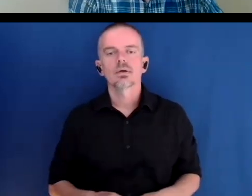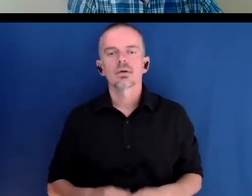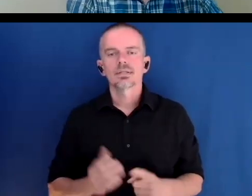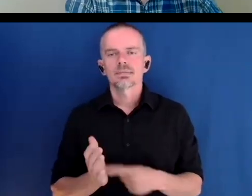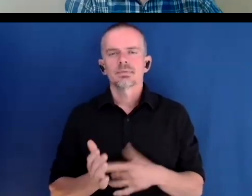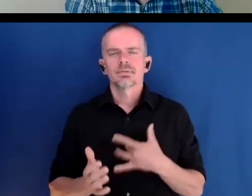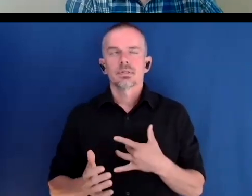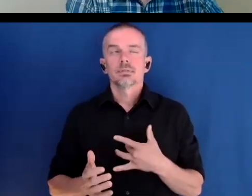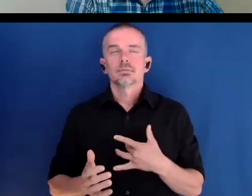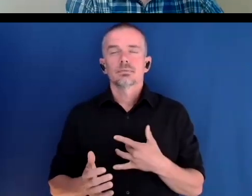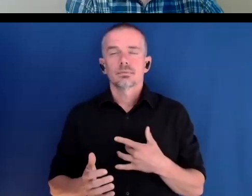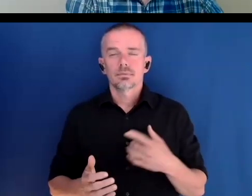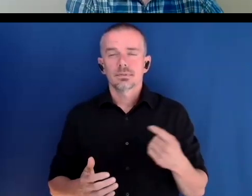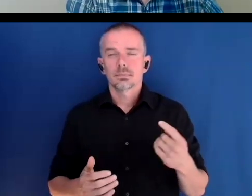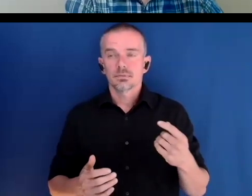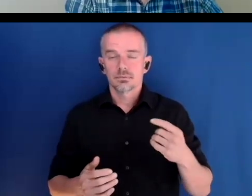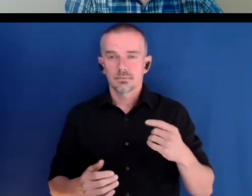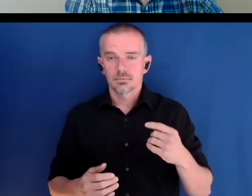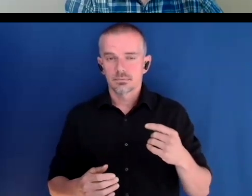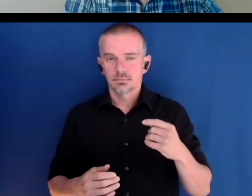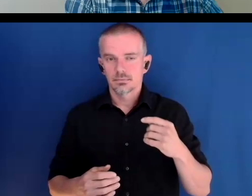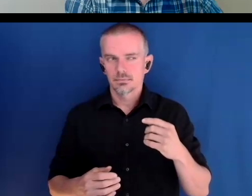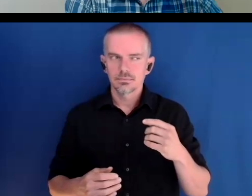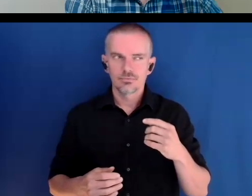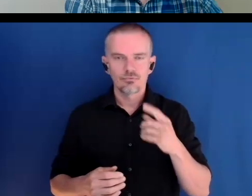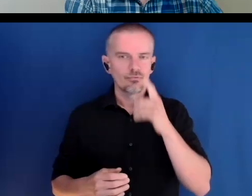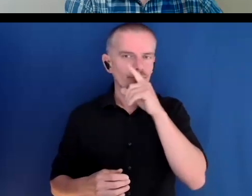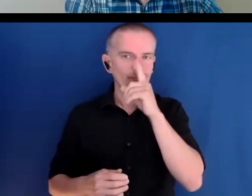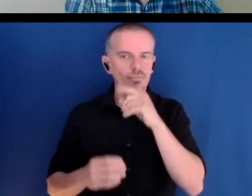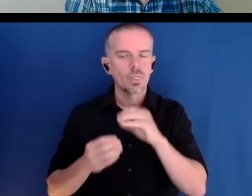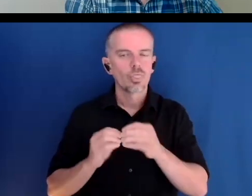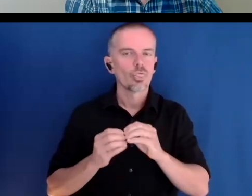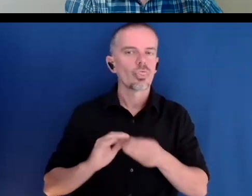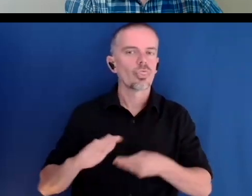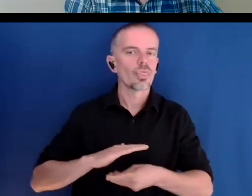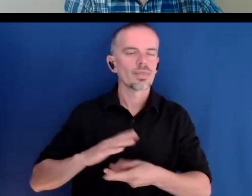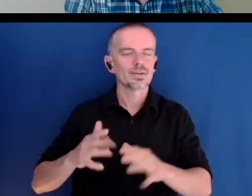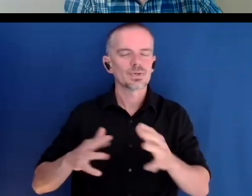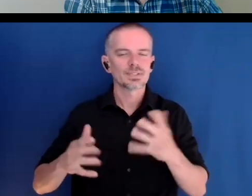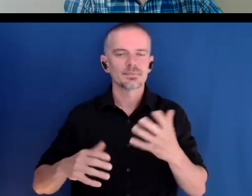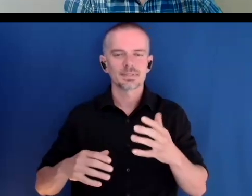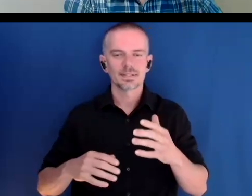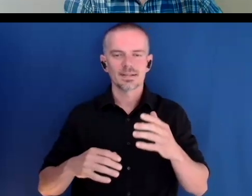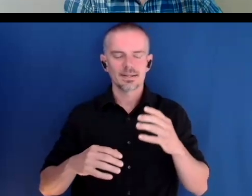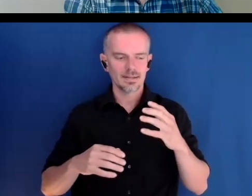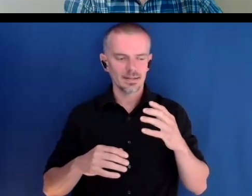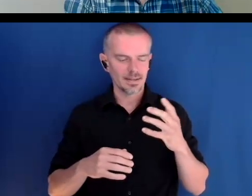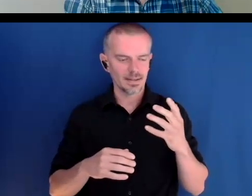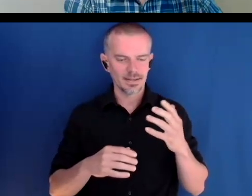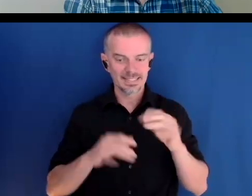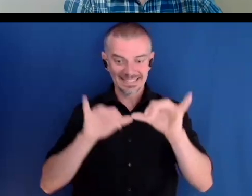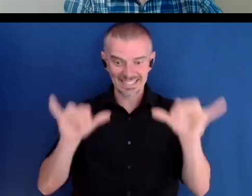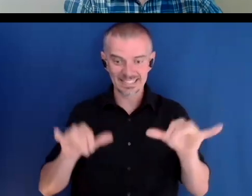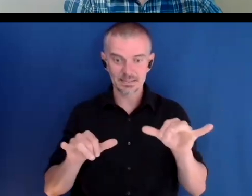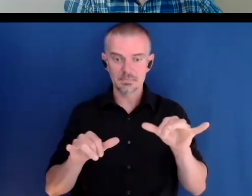or math gymnastics that are happening, and the sophistication of a system that can track, match, and make sure